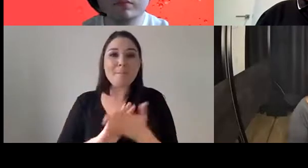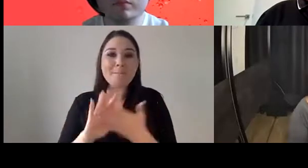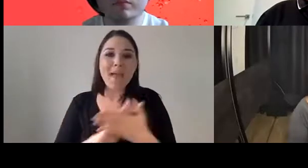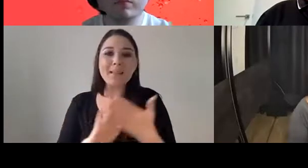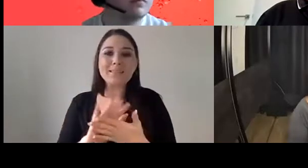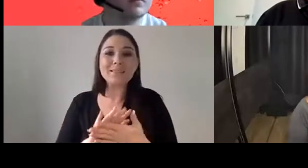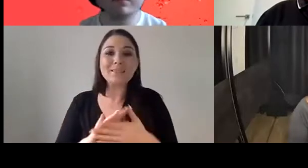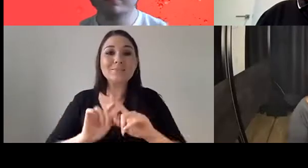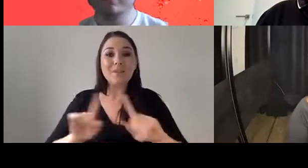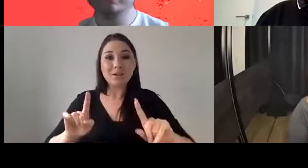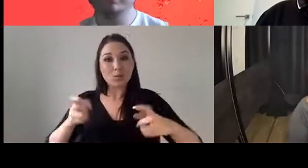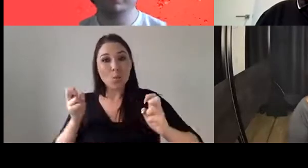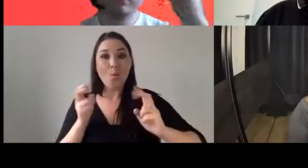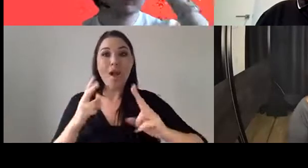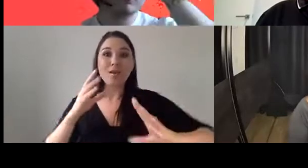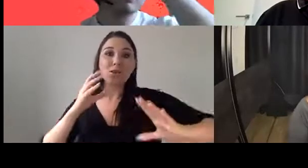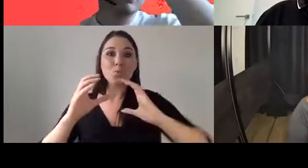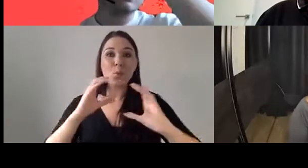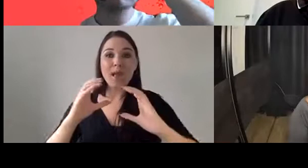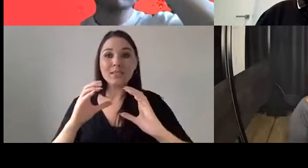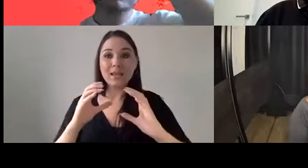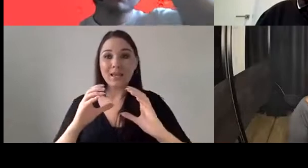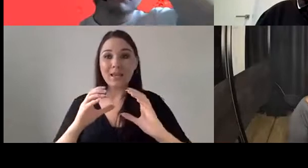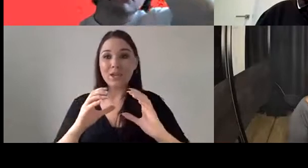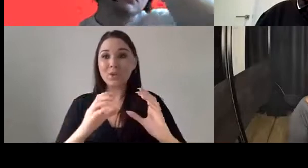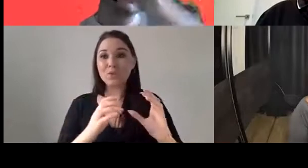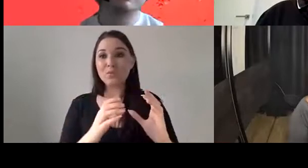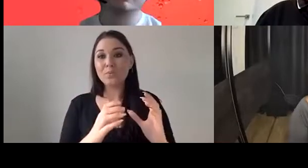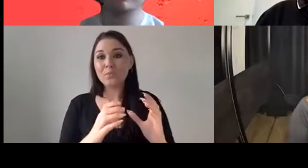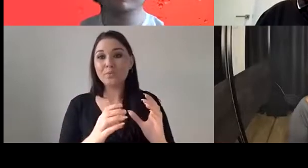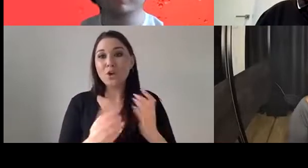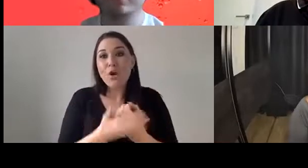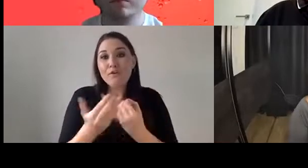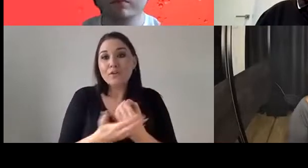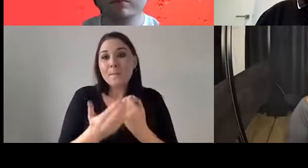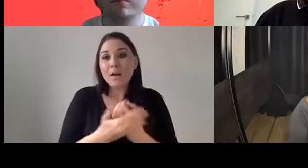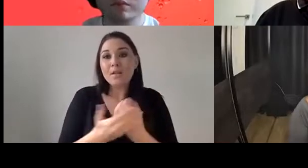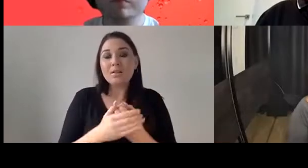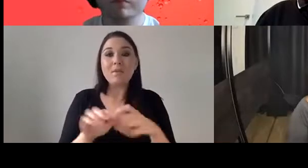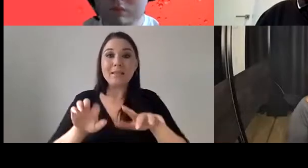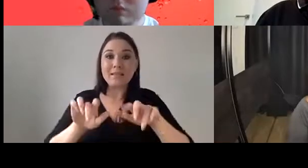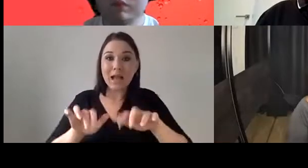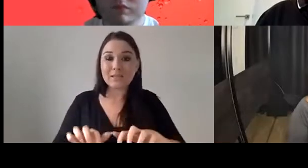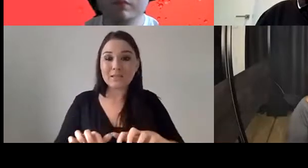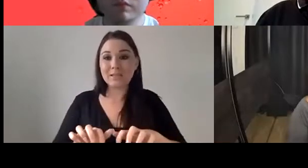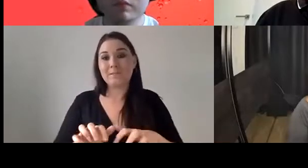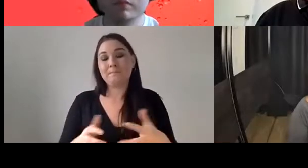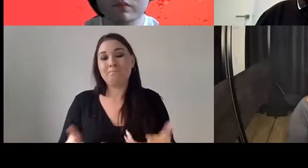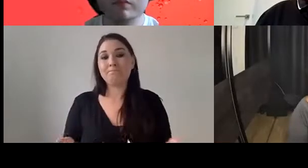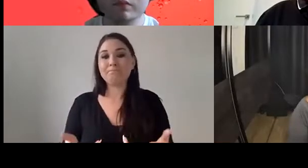a way of communicating with some people may only be comfortable communicating via text, for example.